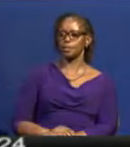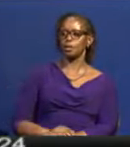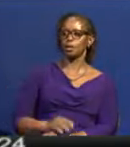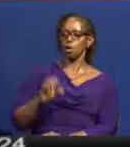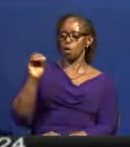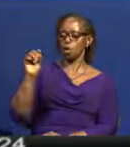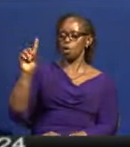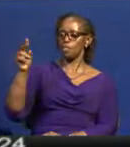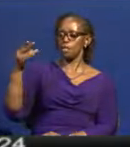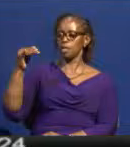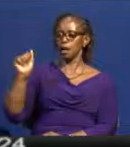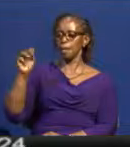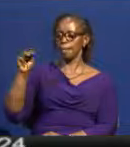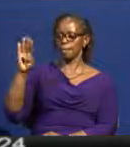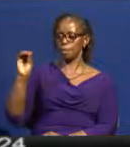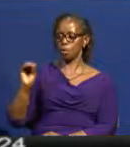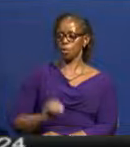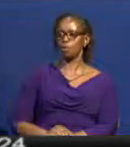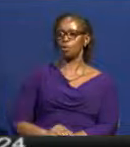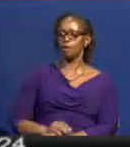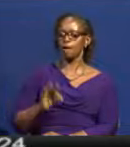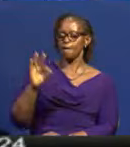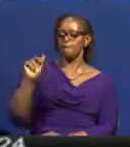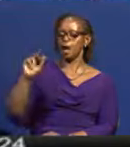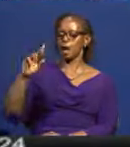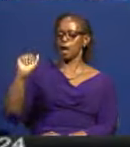Odhiambo, Farah Maalim,